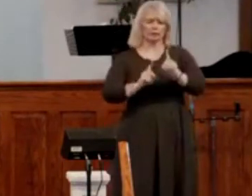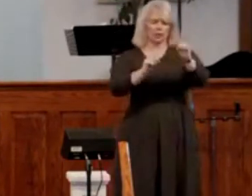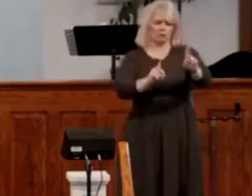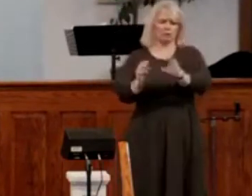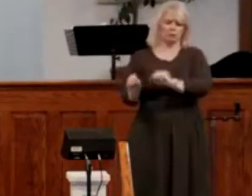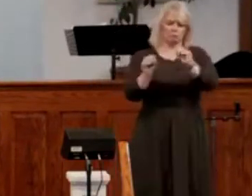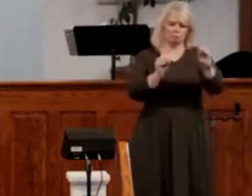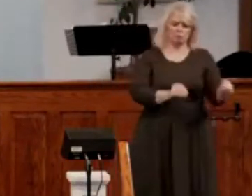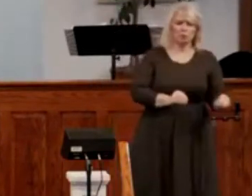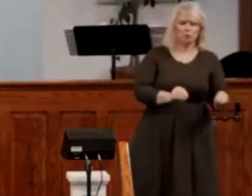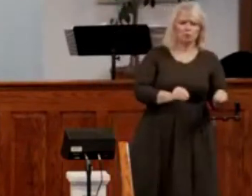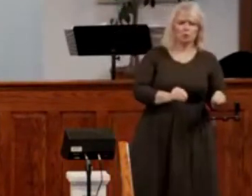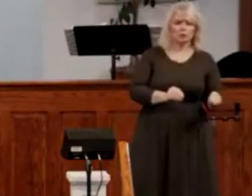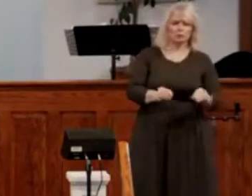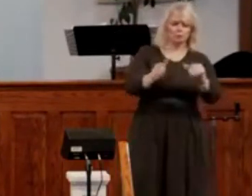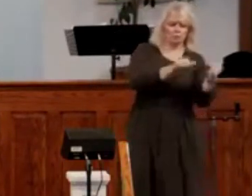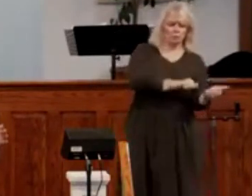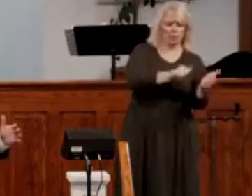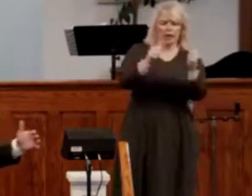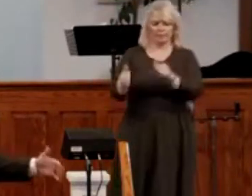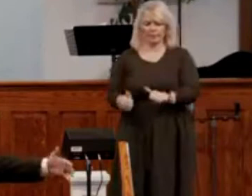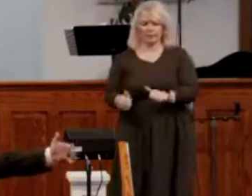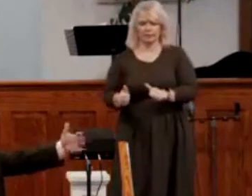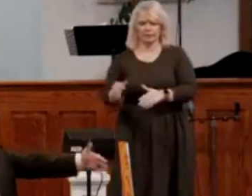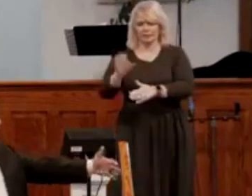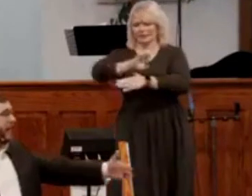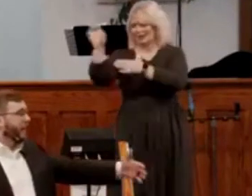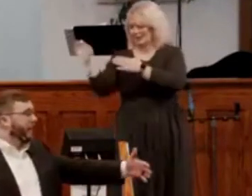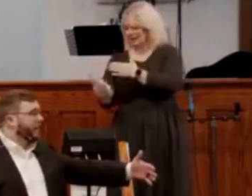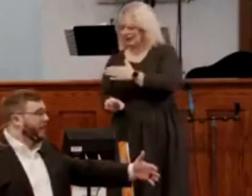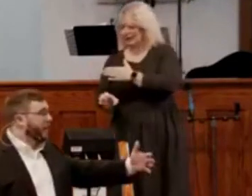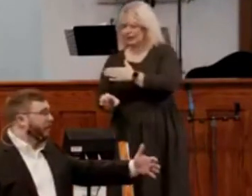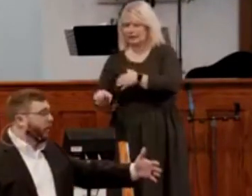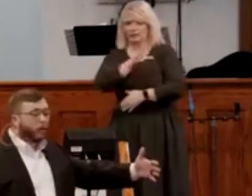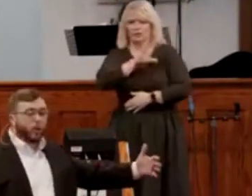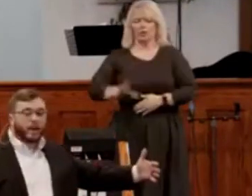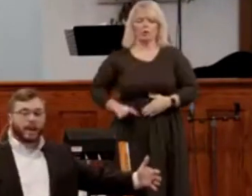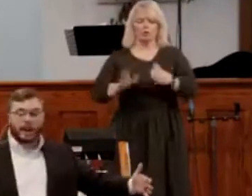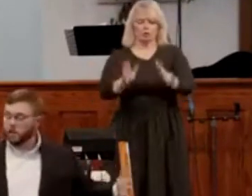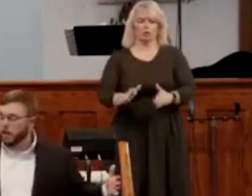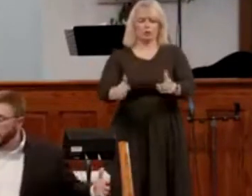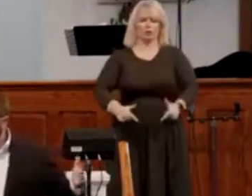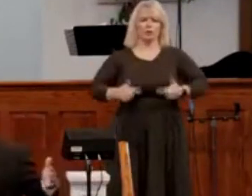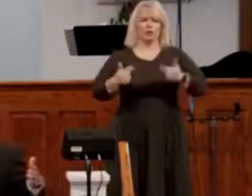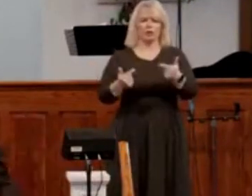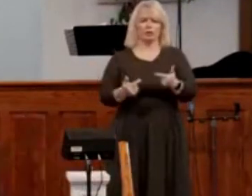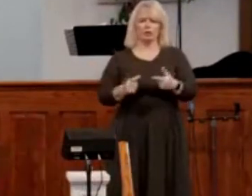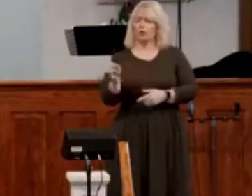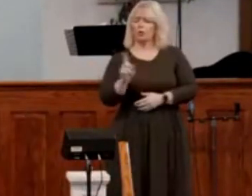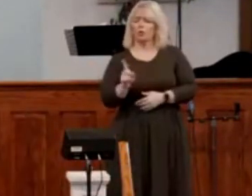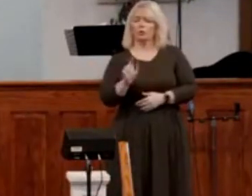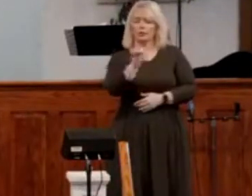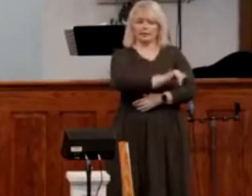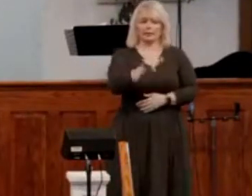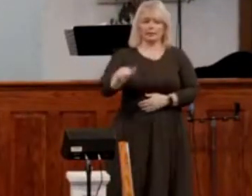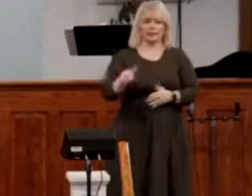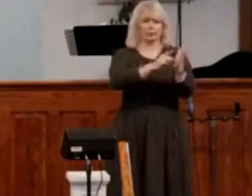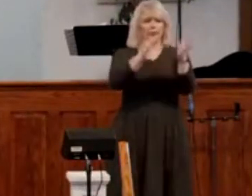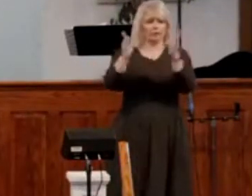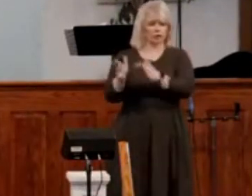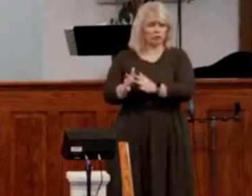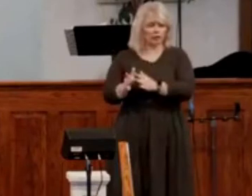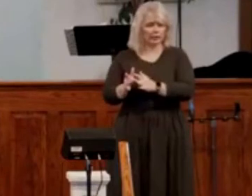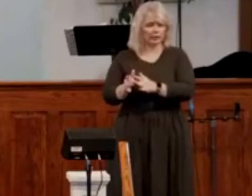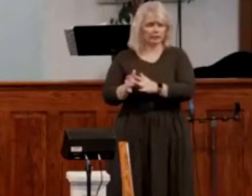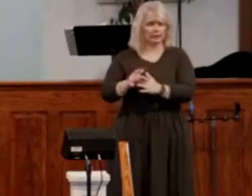moving from baptism to the end, we move it to the end of our Christian life where we're one day going to be like Jesus and we're going to